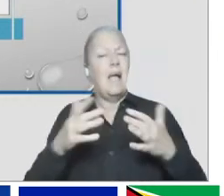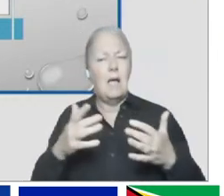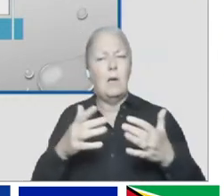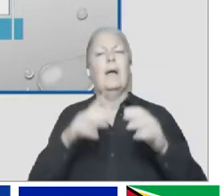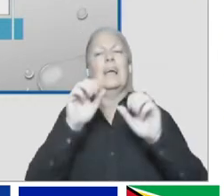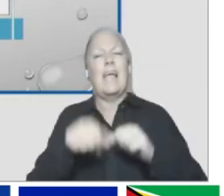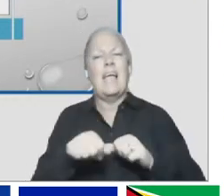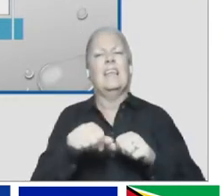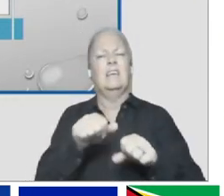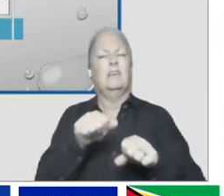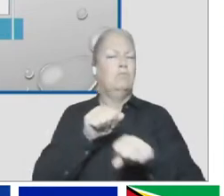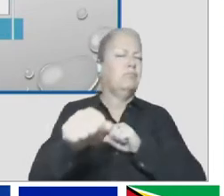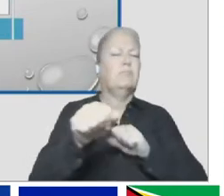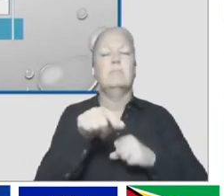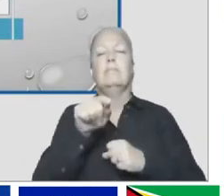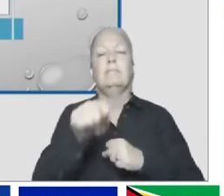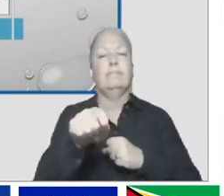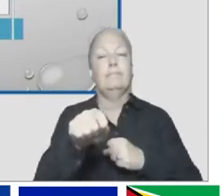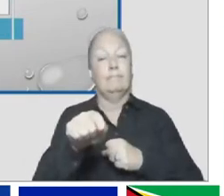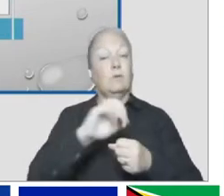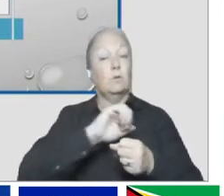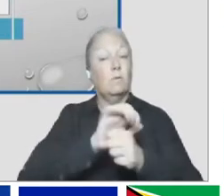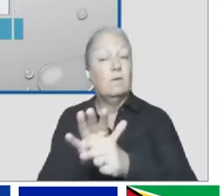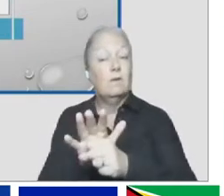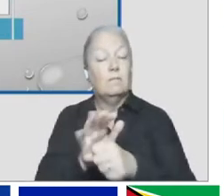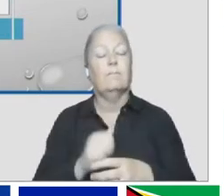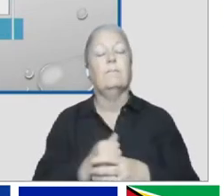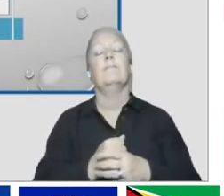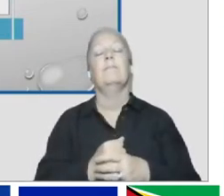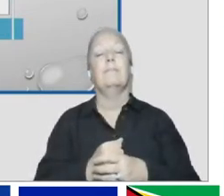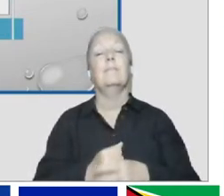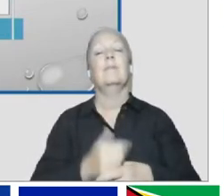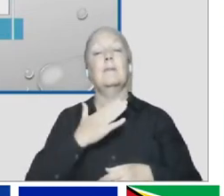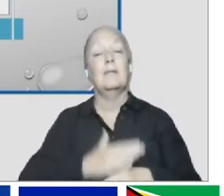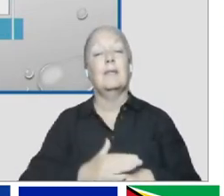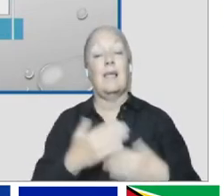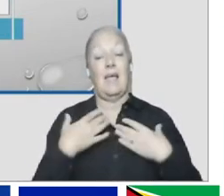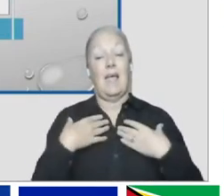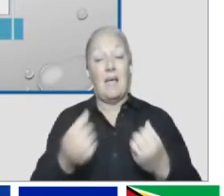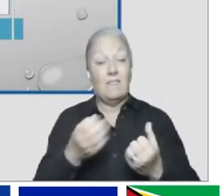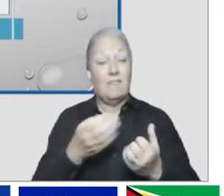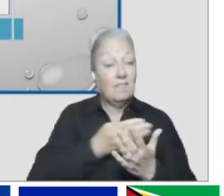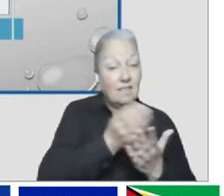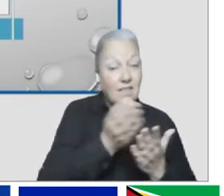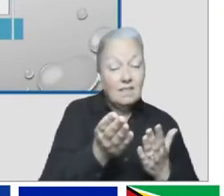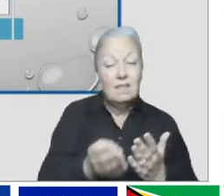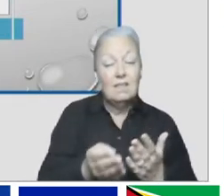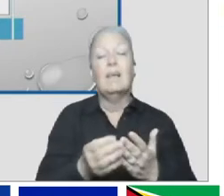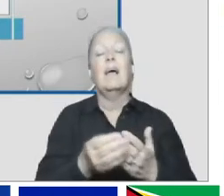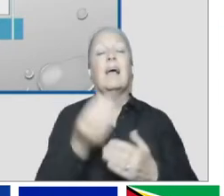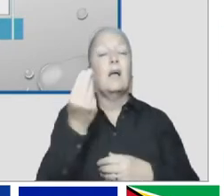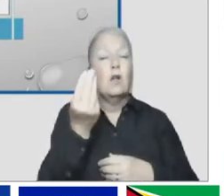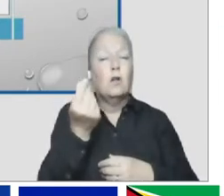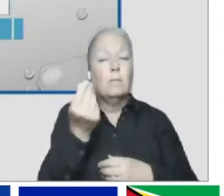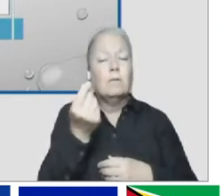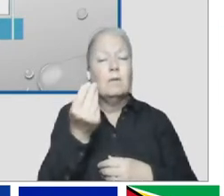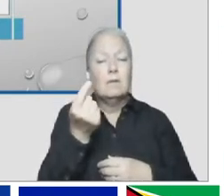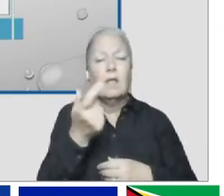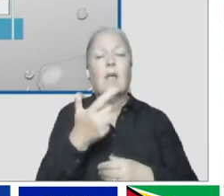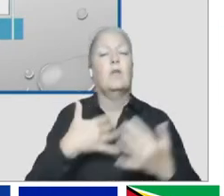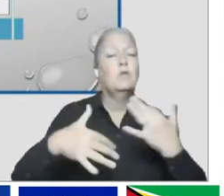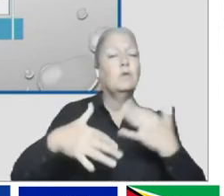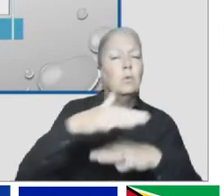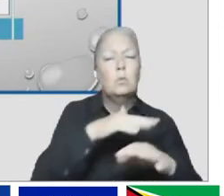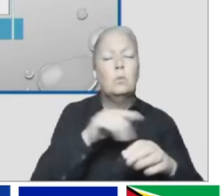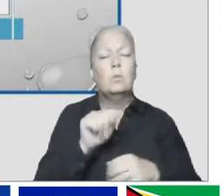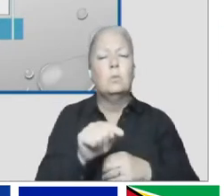on interconnected health, economic, social, and security dimensions, the HIS. These measures